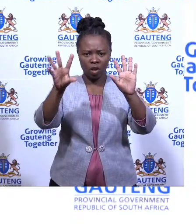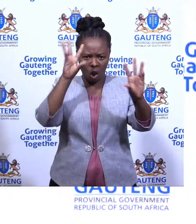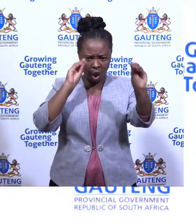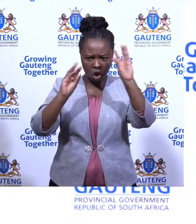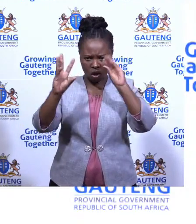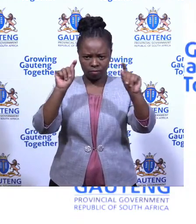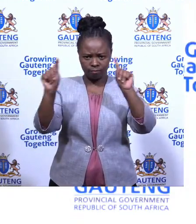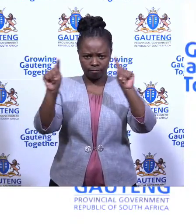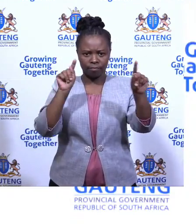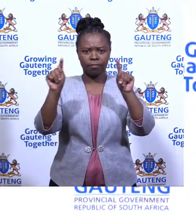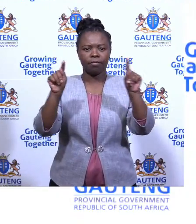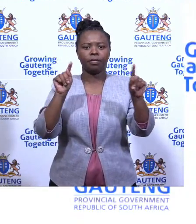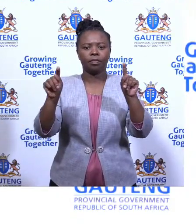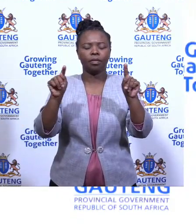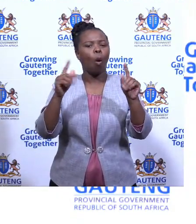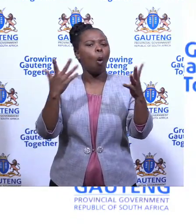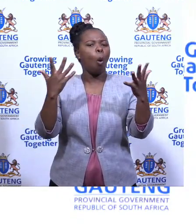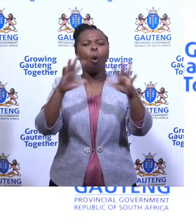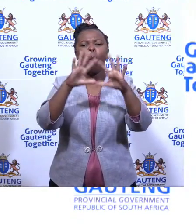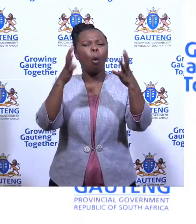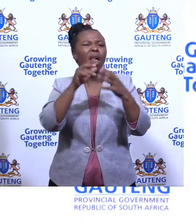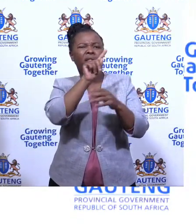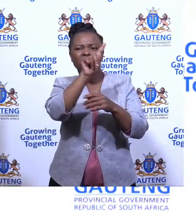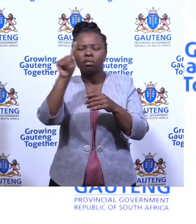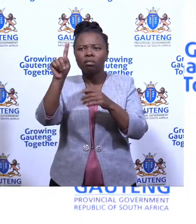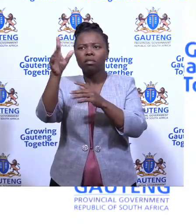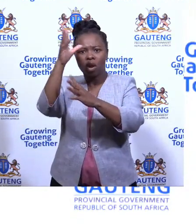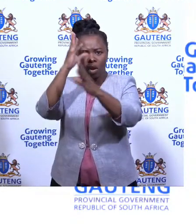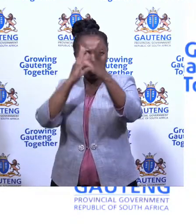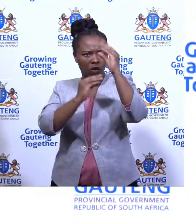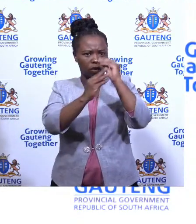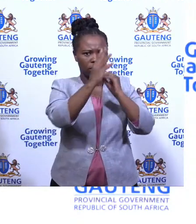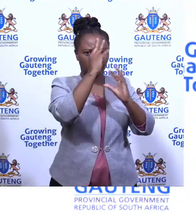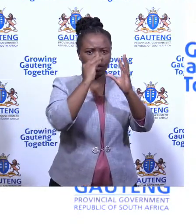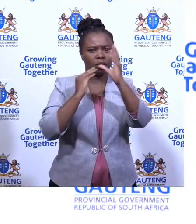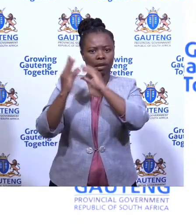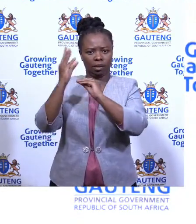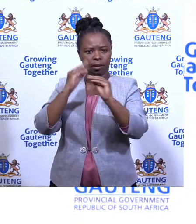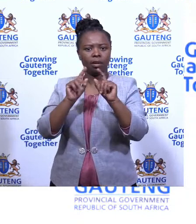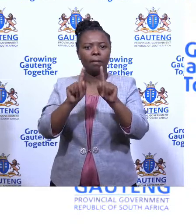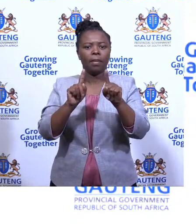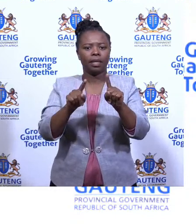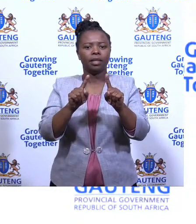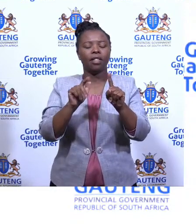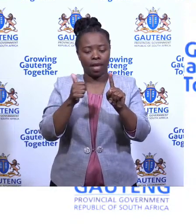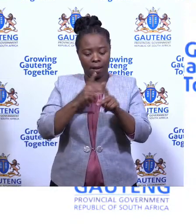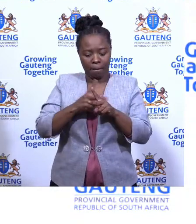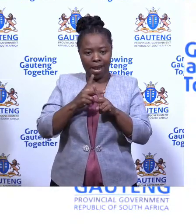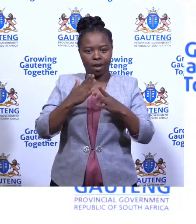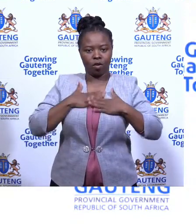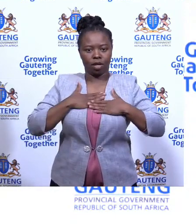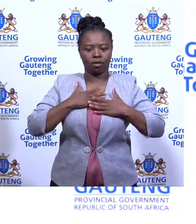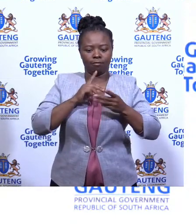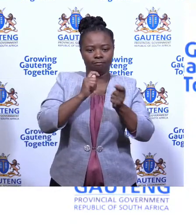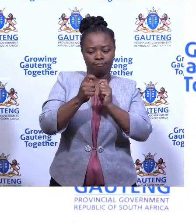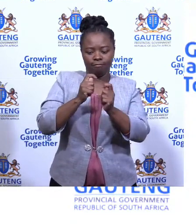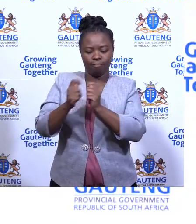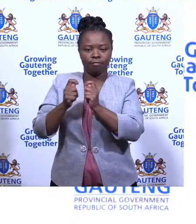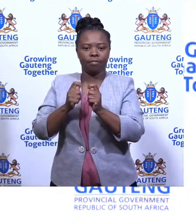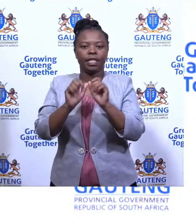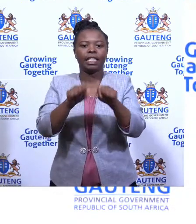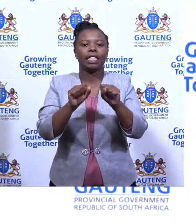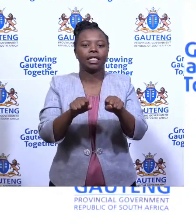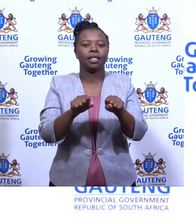has happened elsewhere in the world. We must draw those lessons and adapt our plan. So we are in a